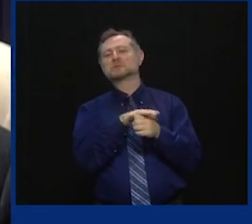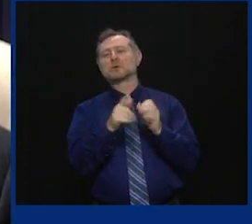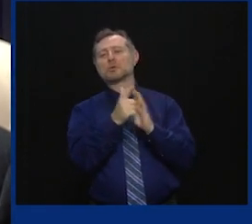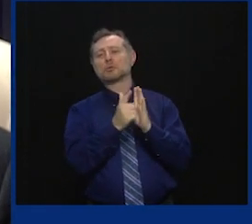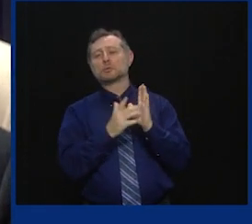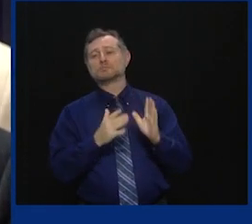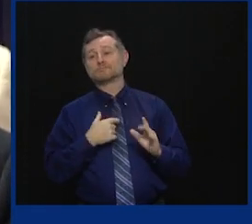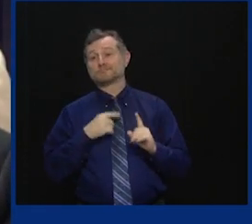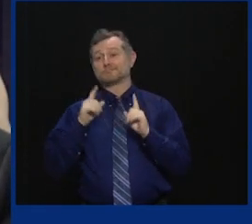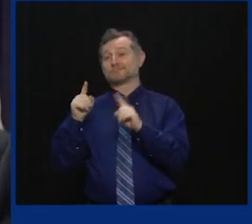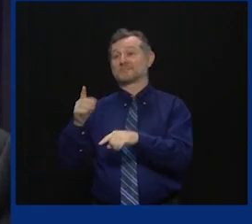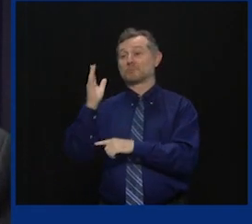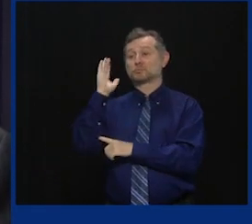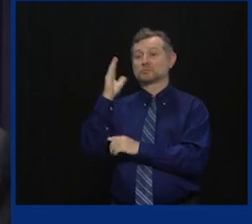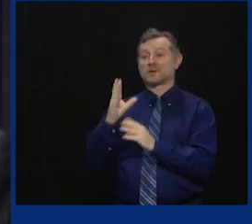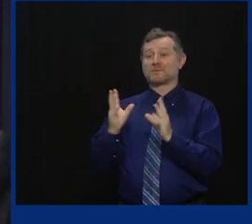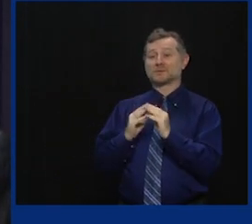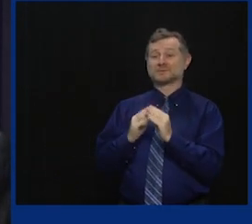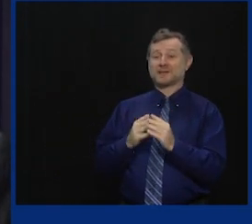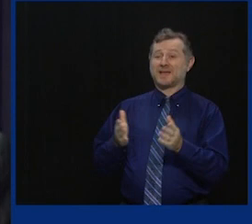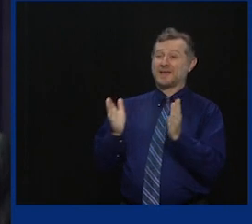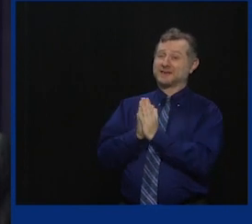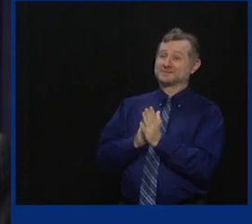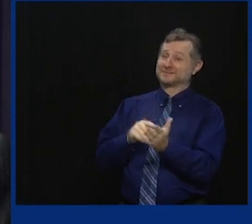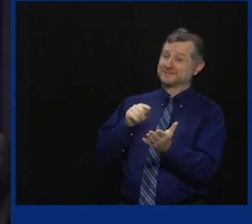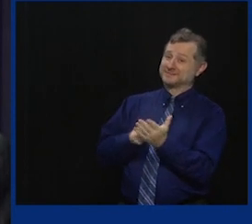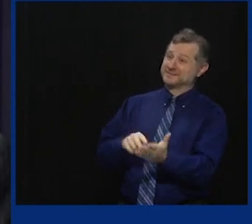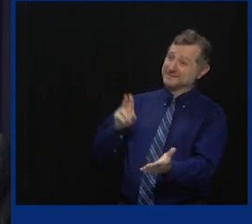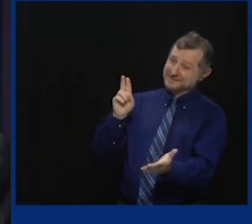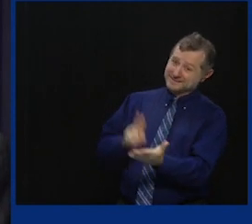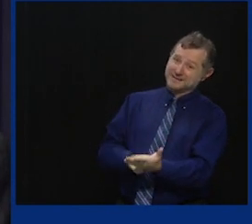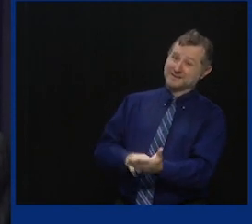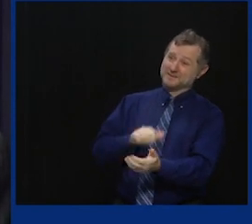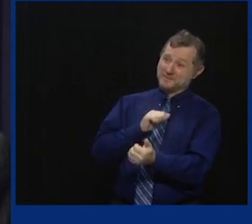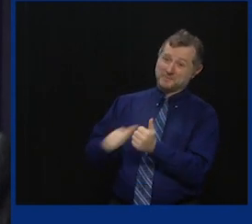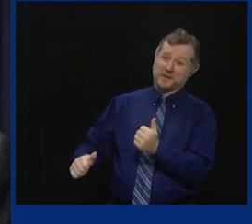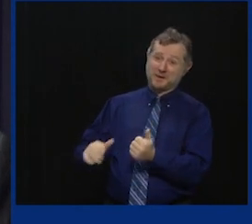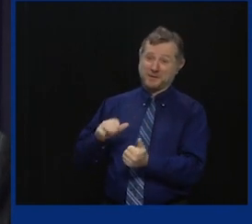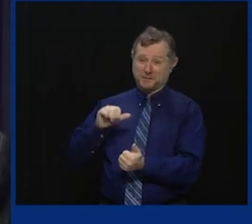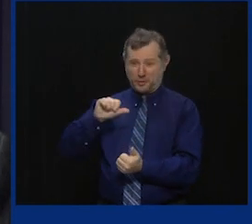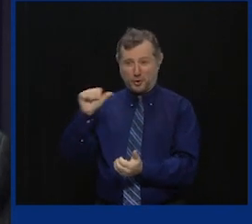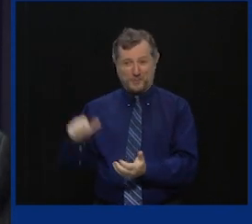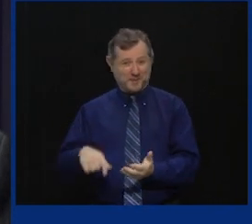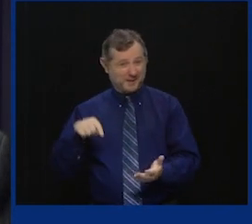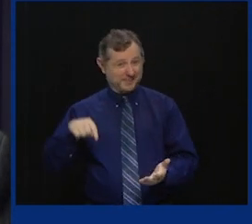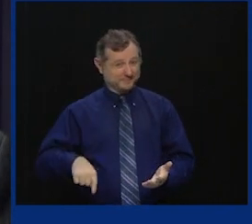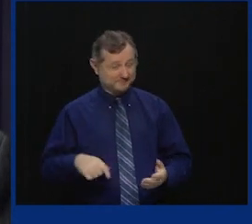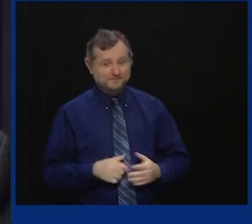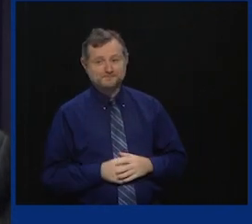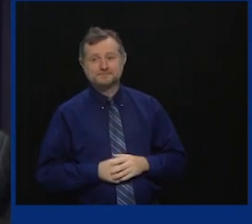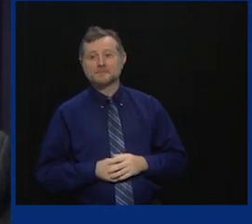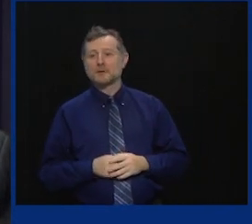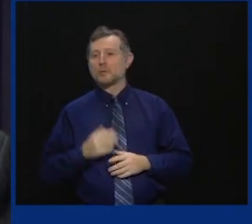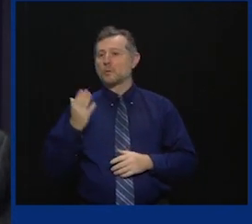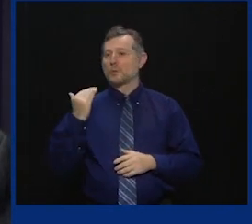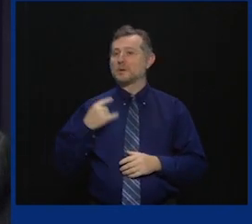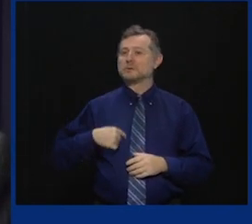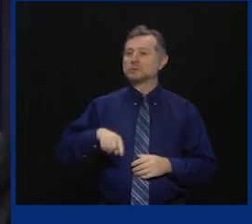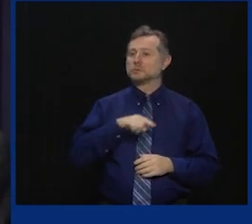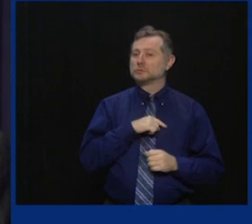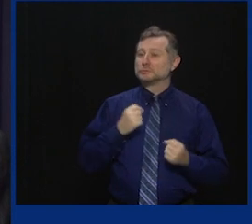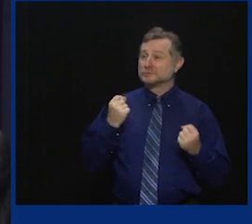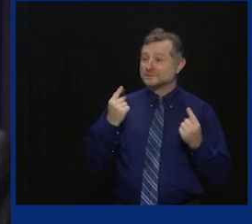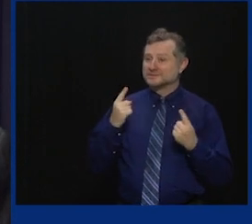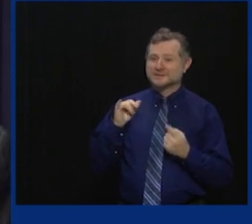is more to be signed, to be passed in Albany, because we understood that this